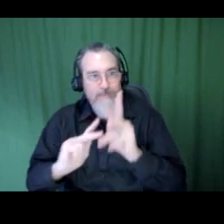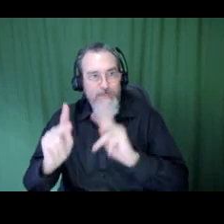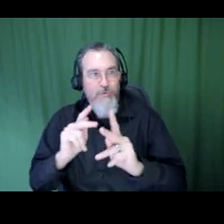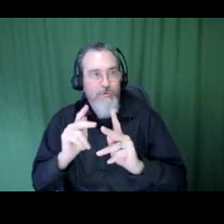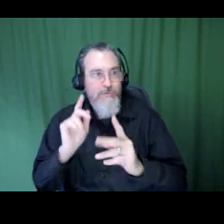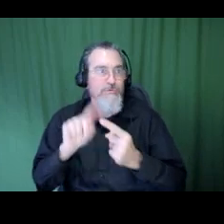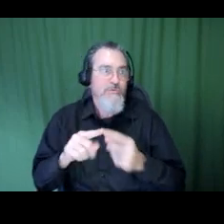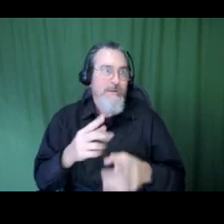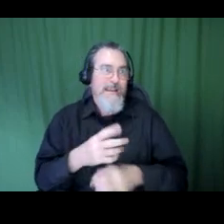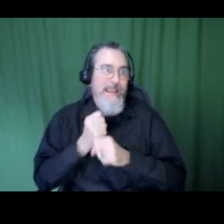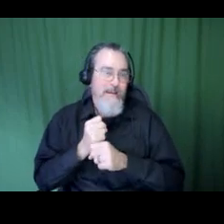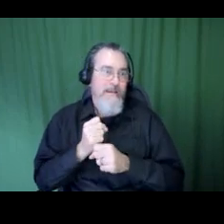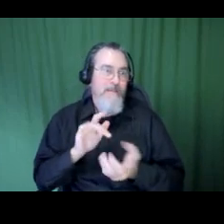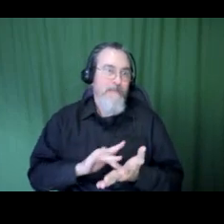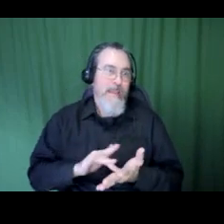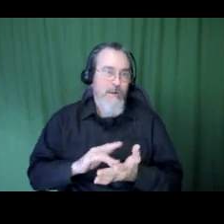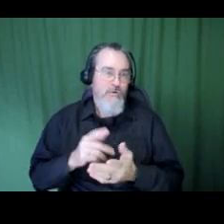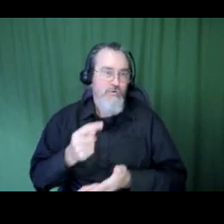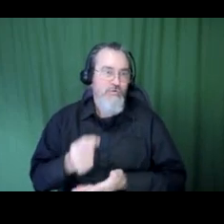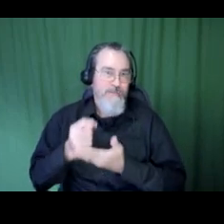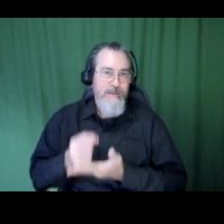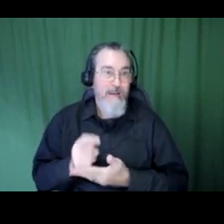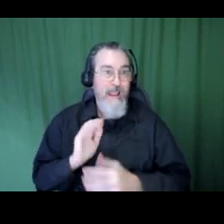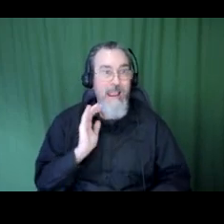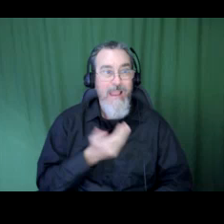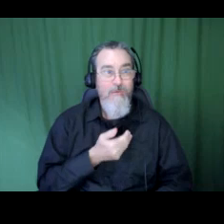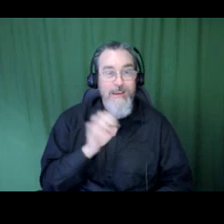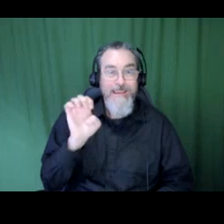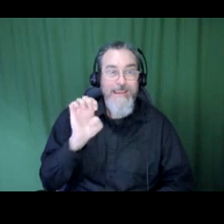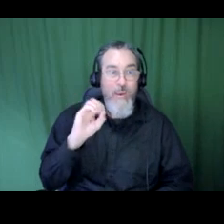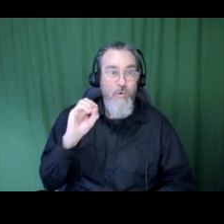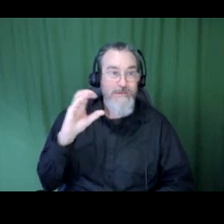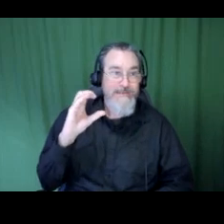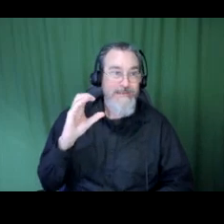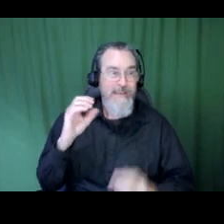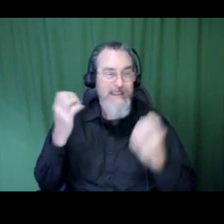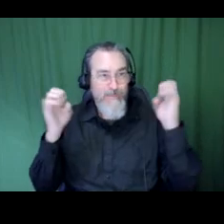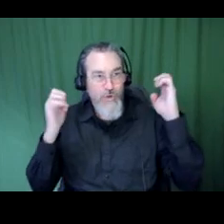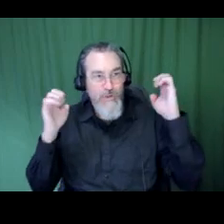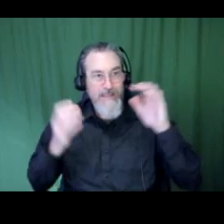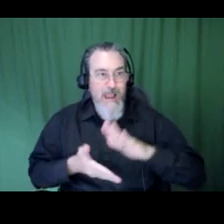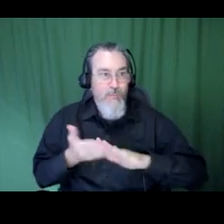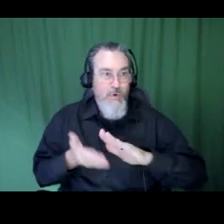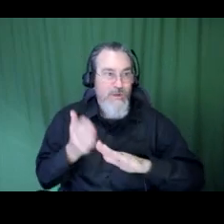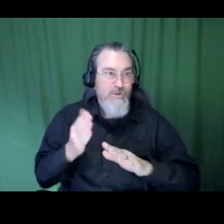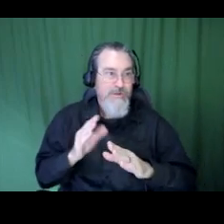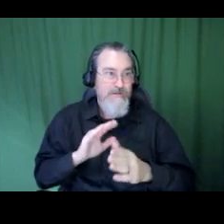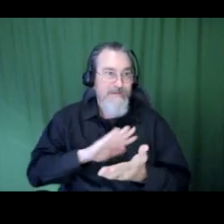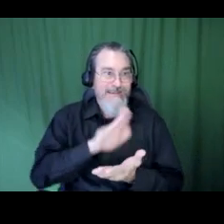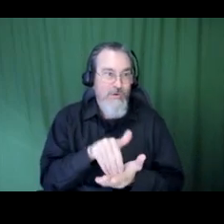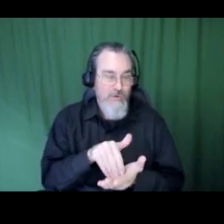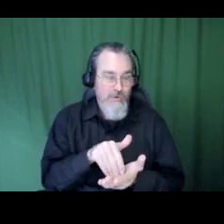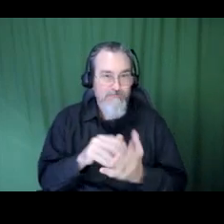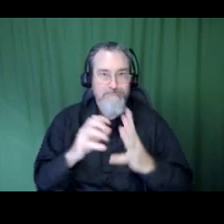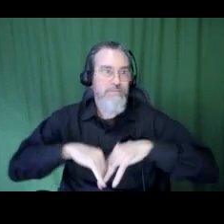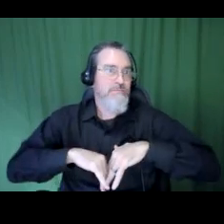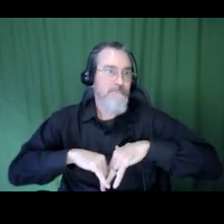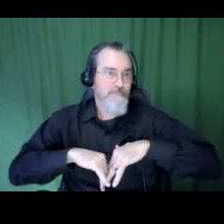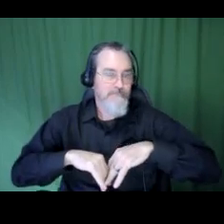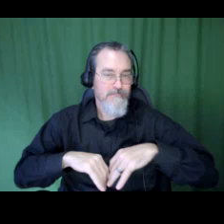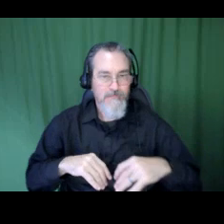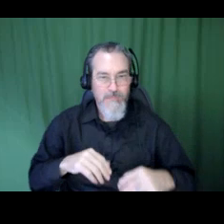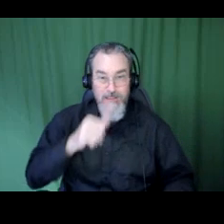Our EOC, Emergency Operation Command here, went down immediately. And so the guy who